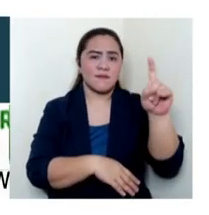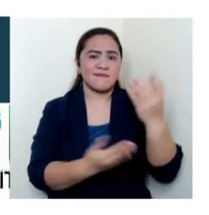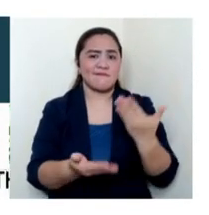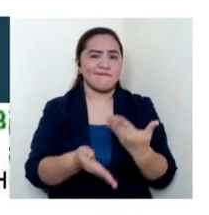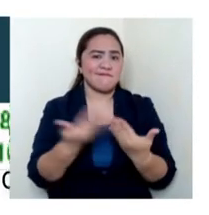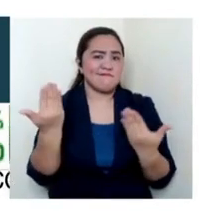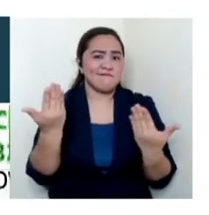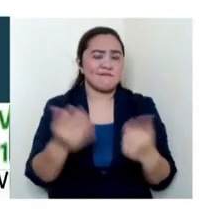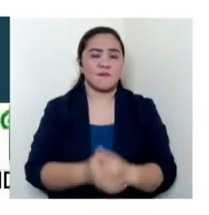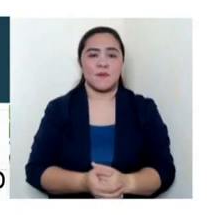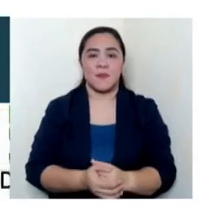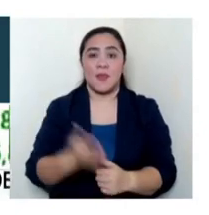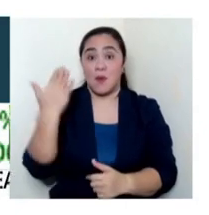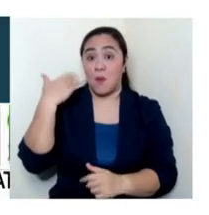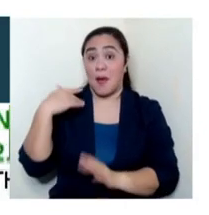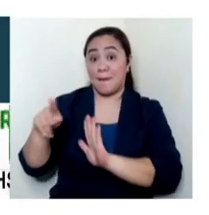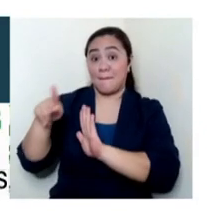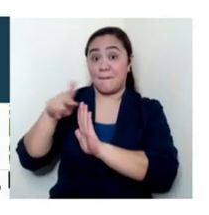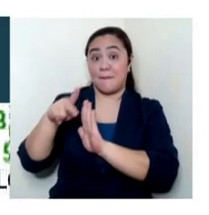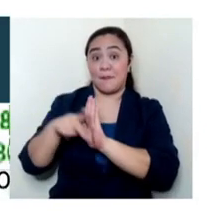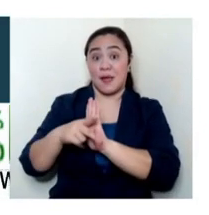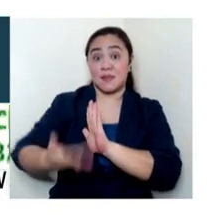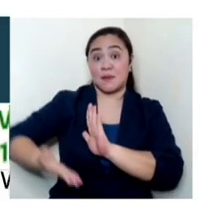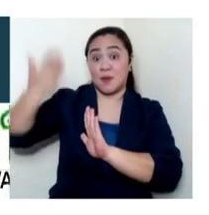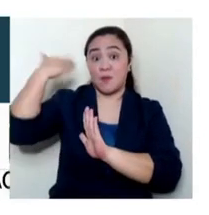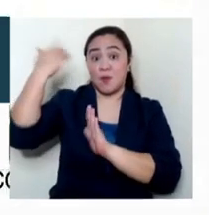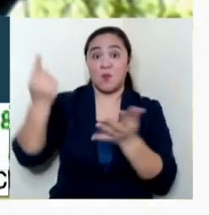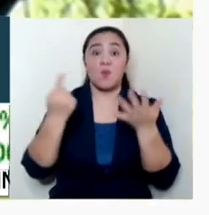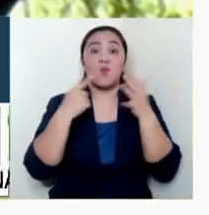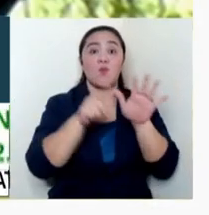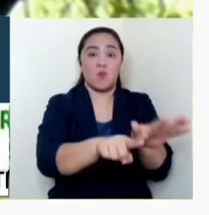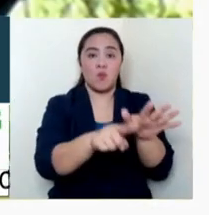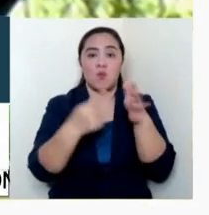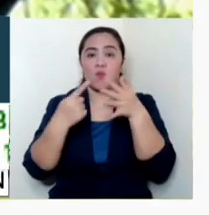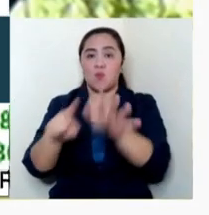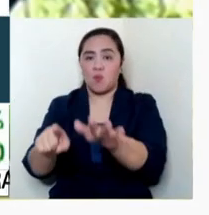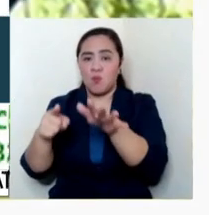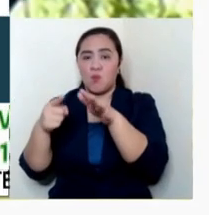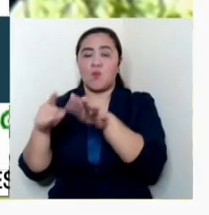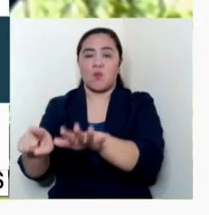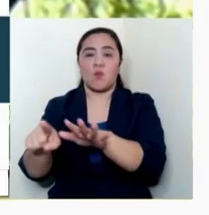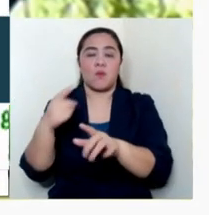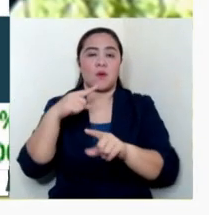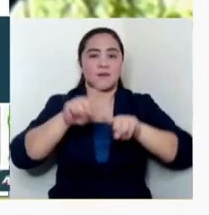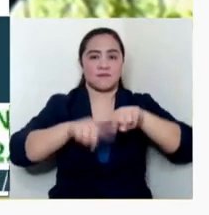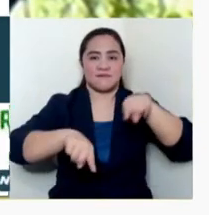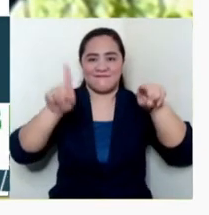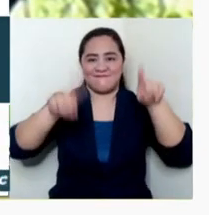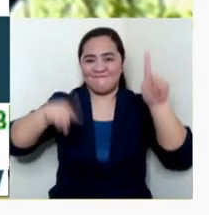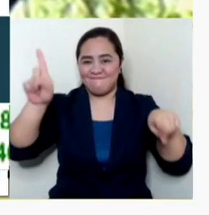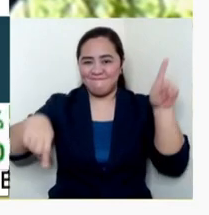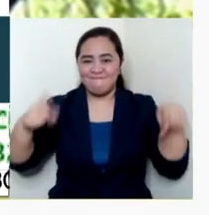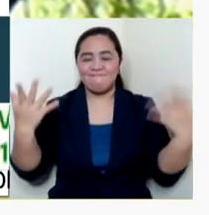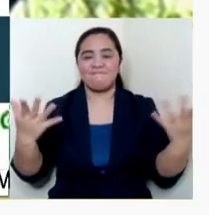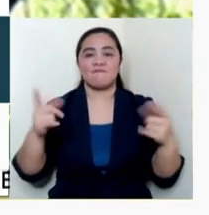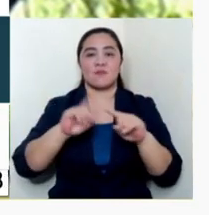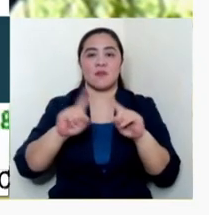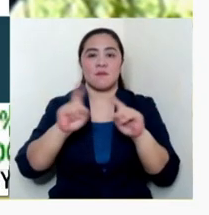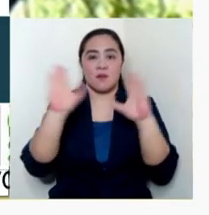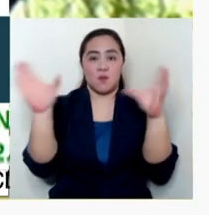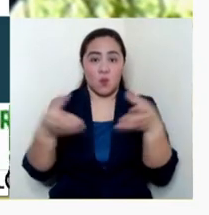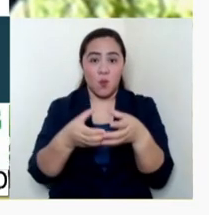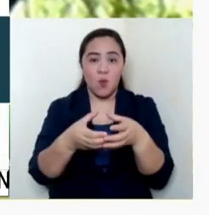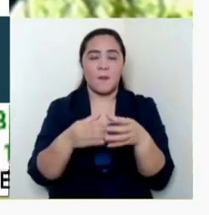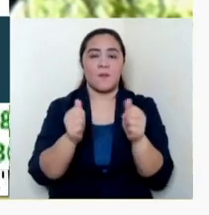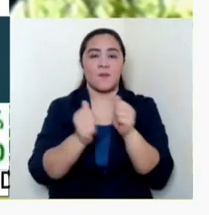Because our policy at that time was inclusion, to be able to include various persuasions so that we can come up with a platform and we can come up with a